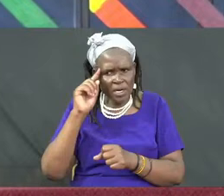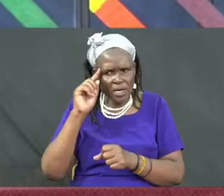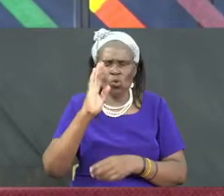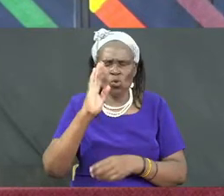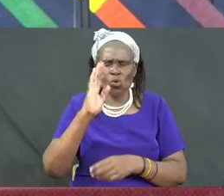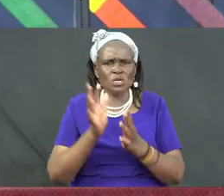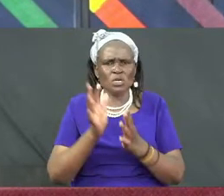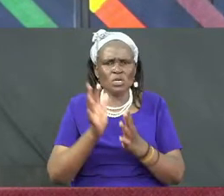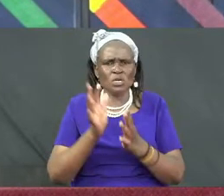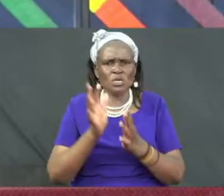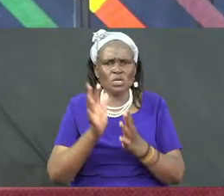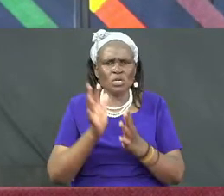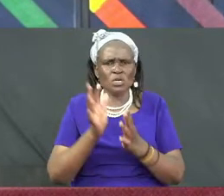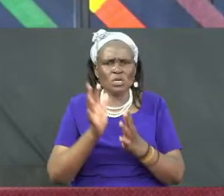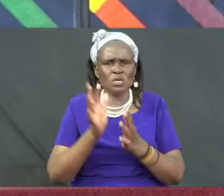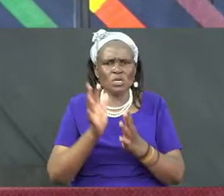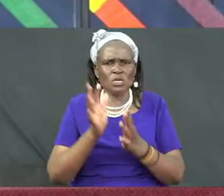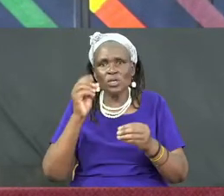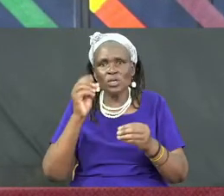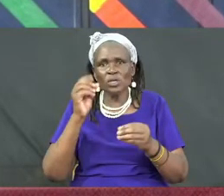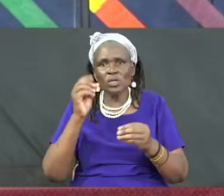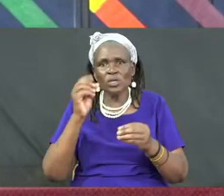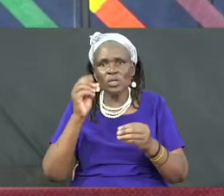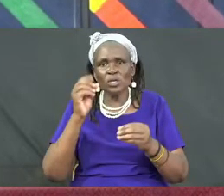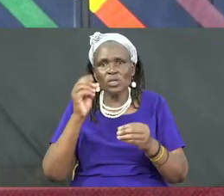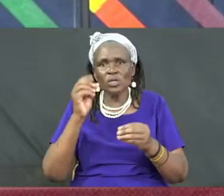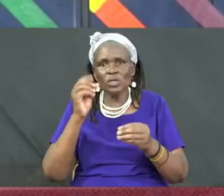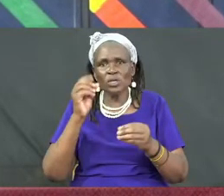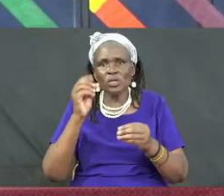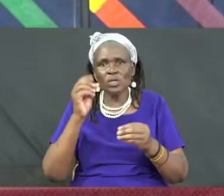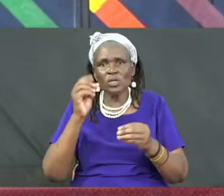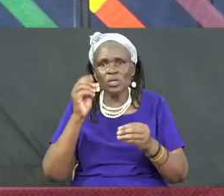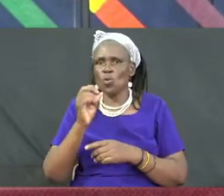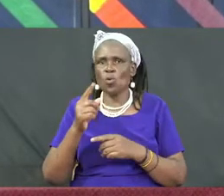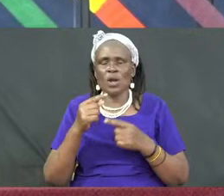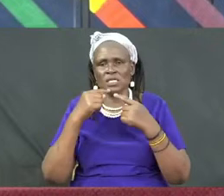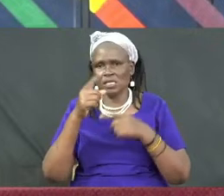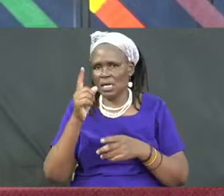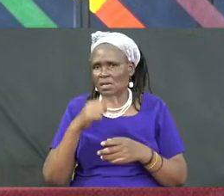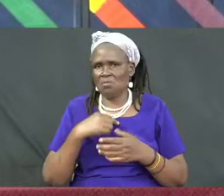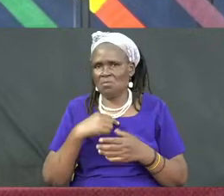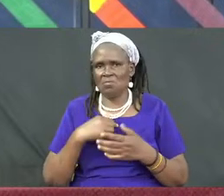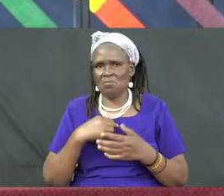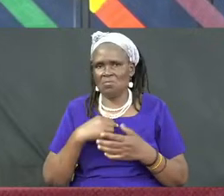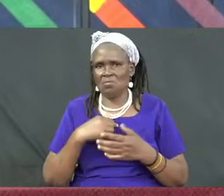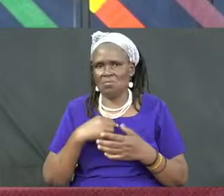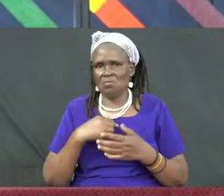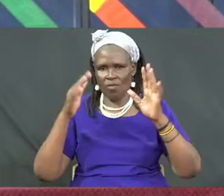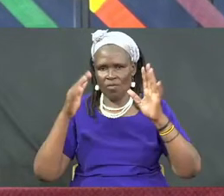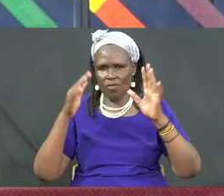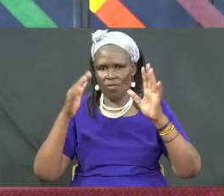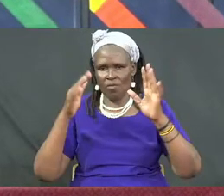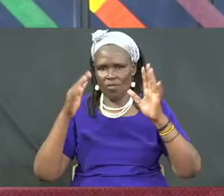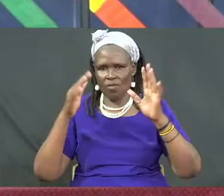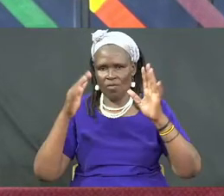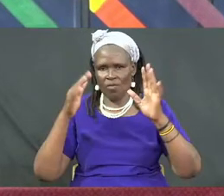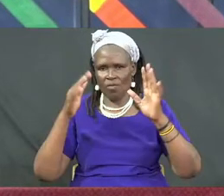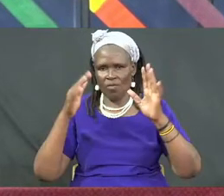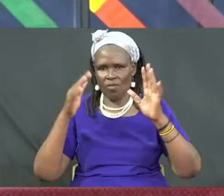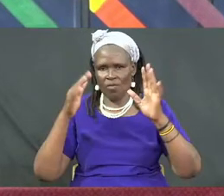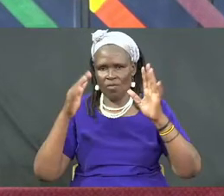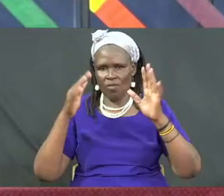afflictions. It was that Job would denounce his living God.